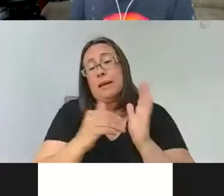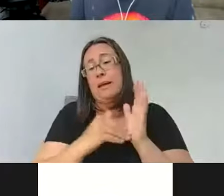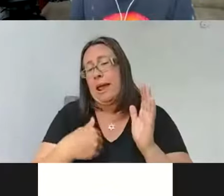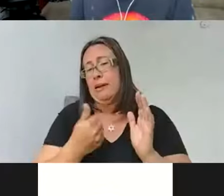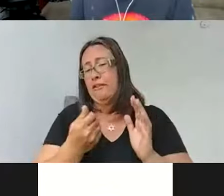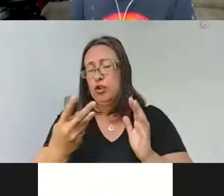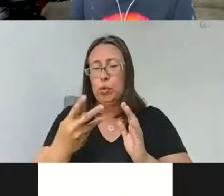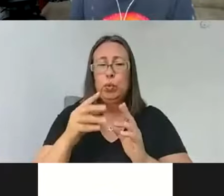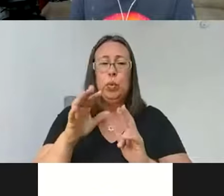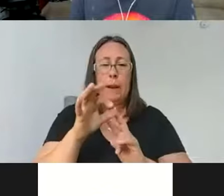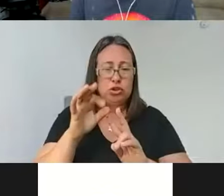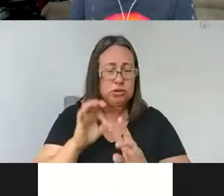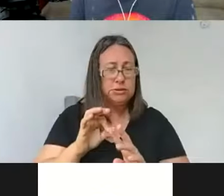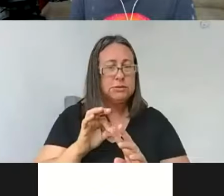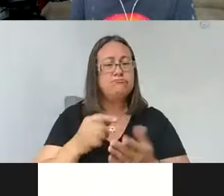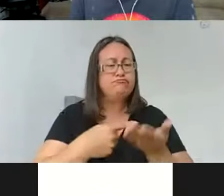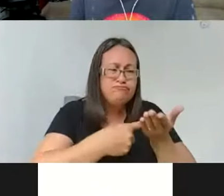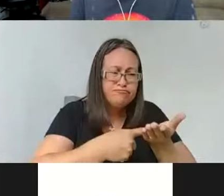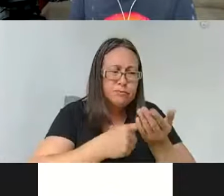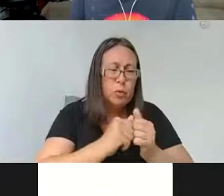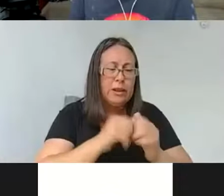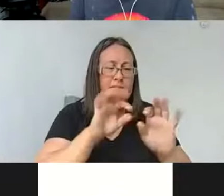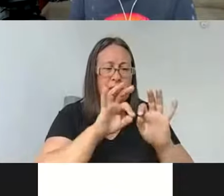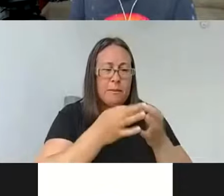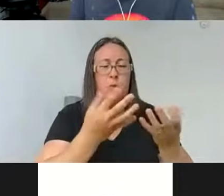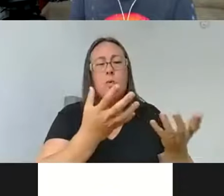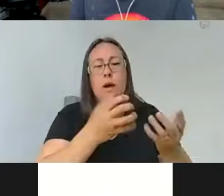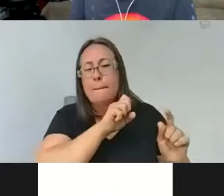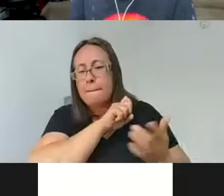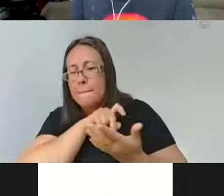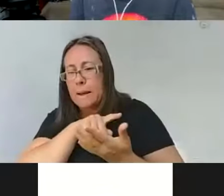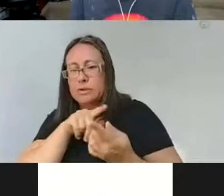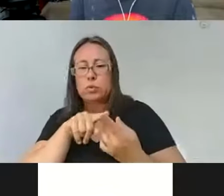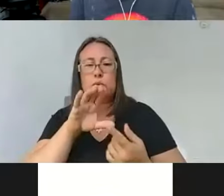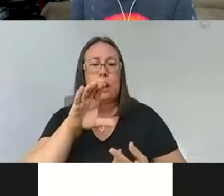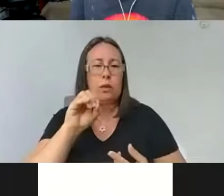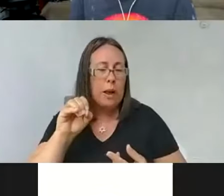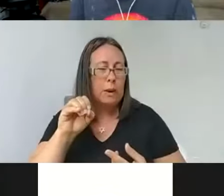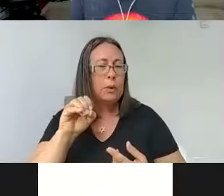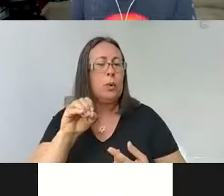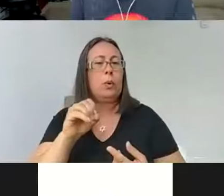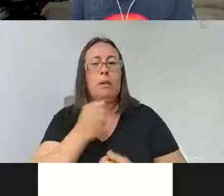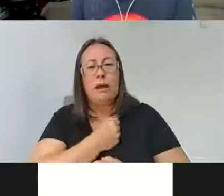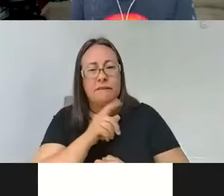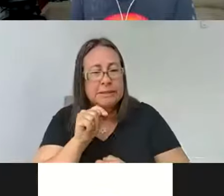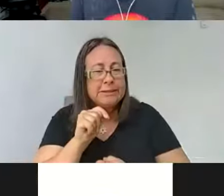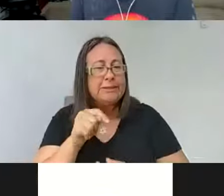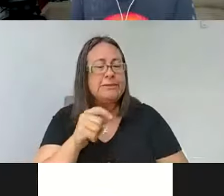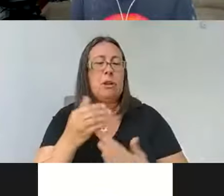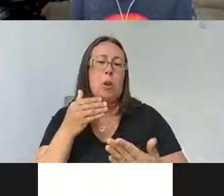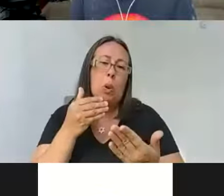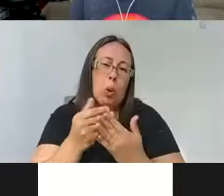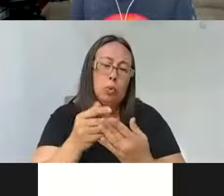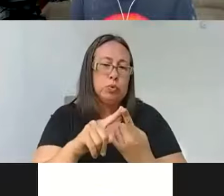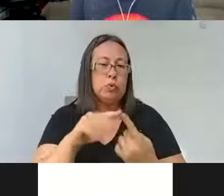and talked it over with my family. We really wanted to come back to Colorado. We loved it. It was close to family,